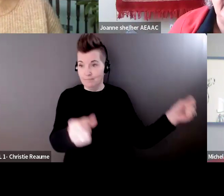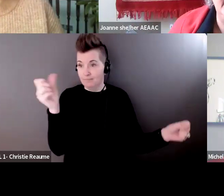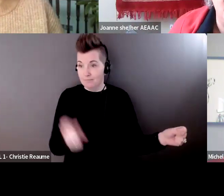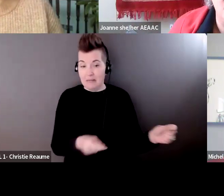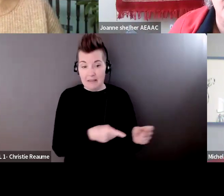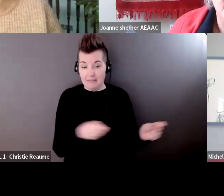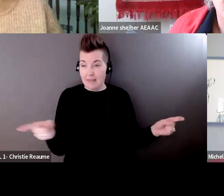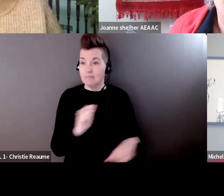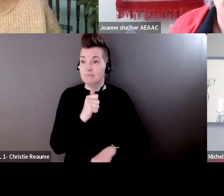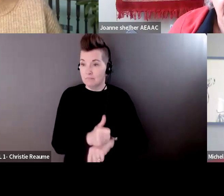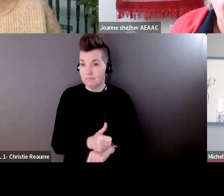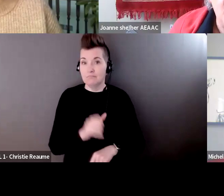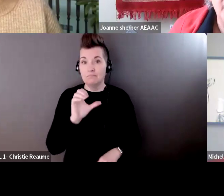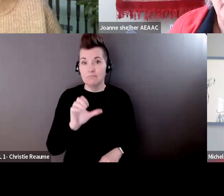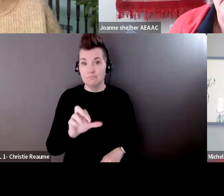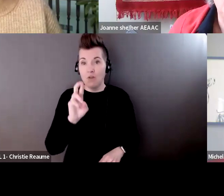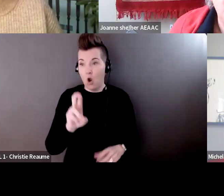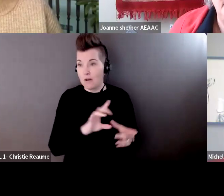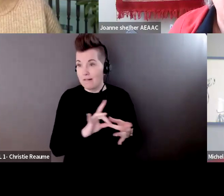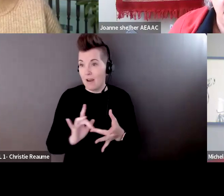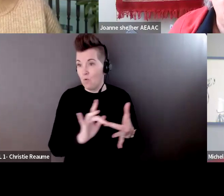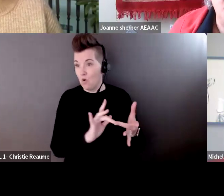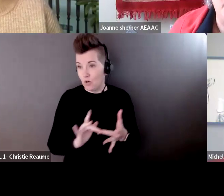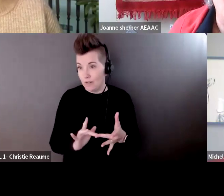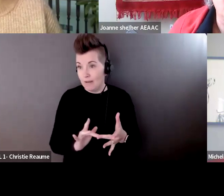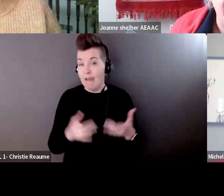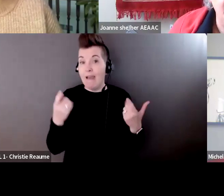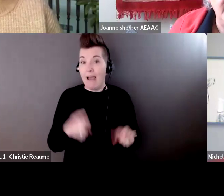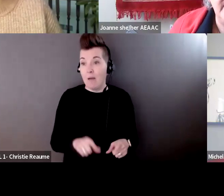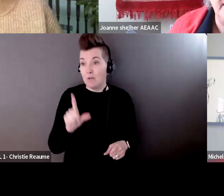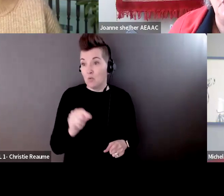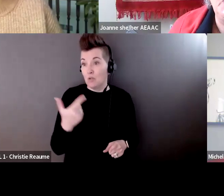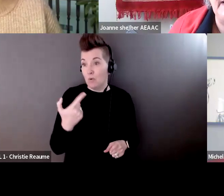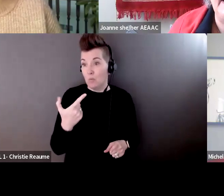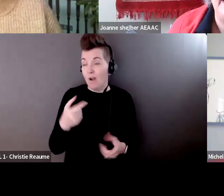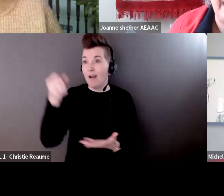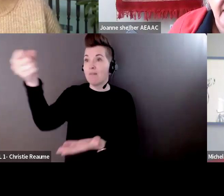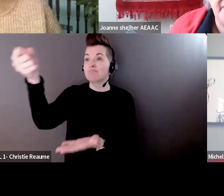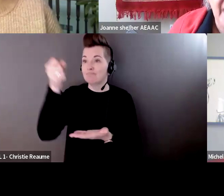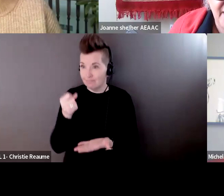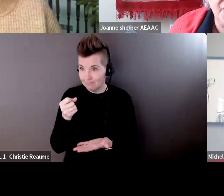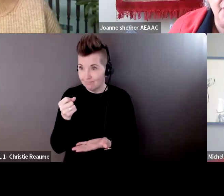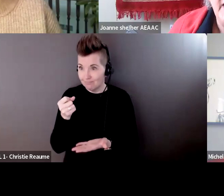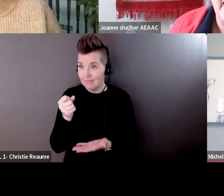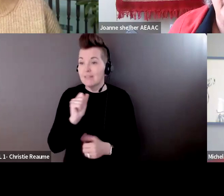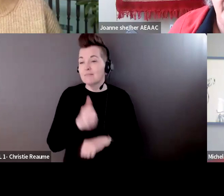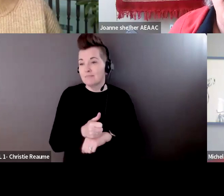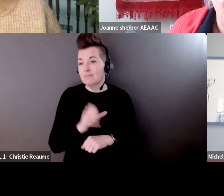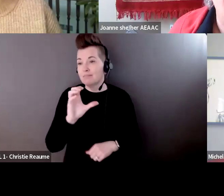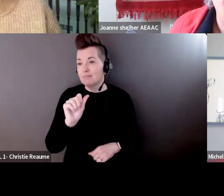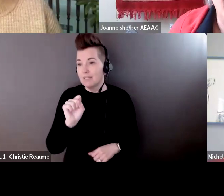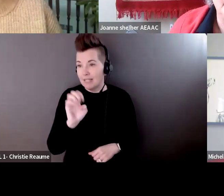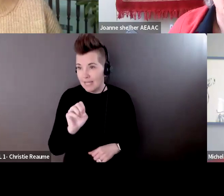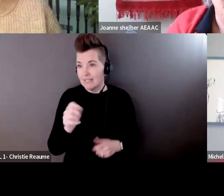that CCR network. In 2021, we got grant funding to place a case manager at the